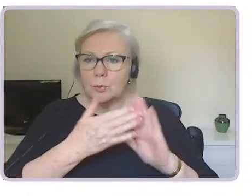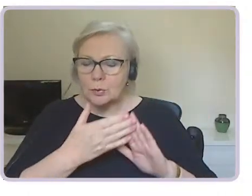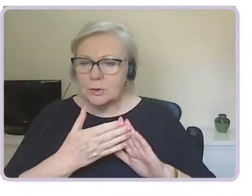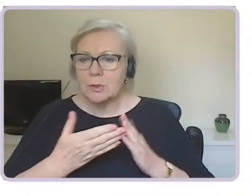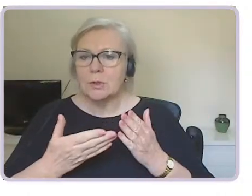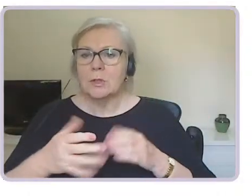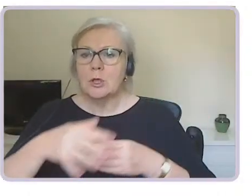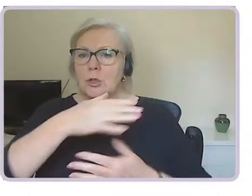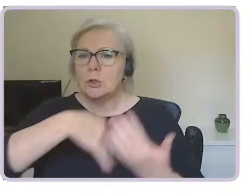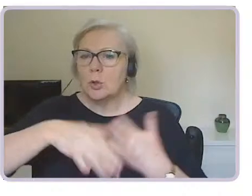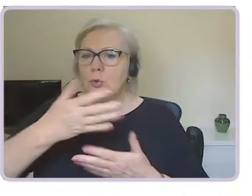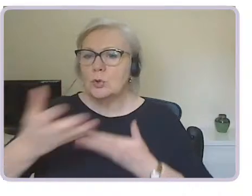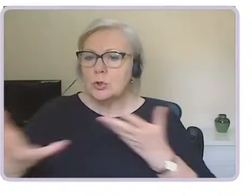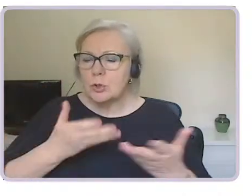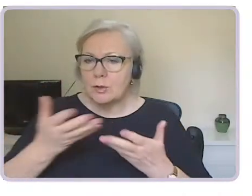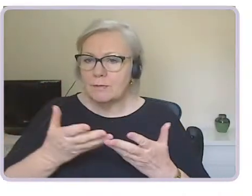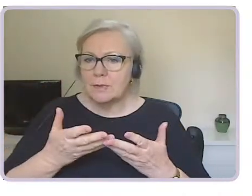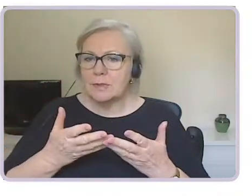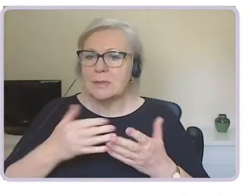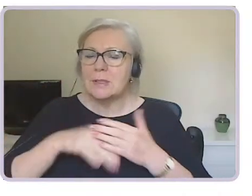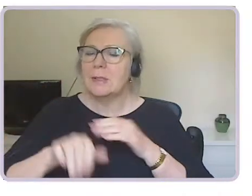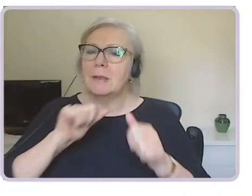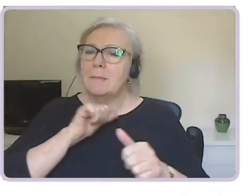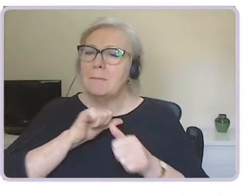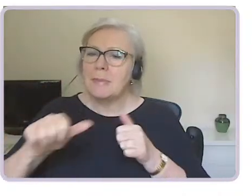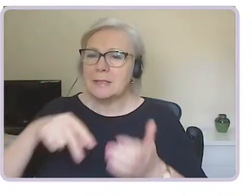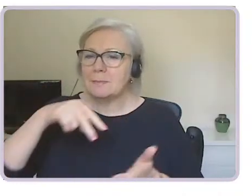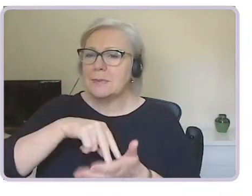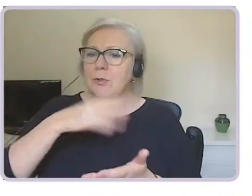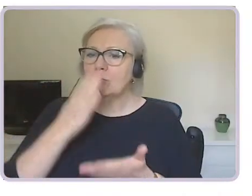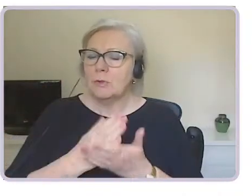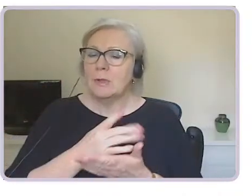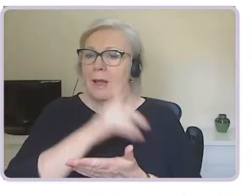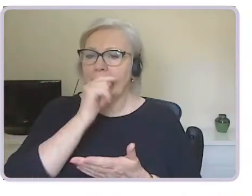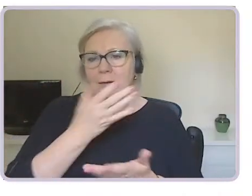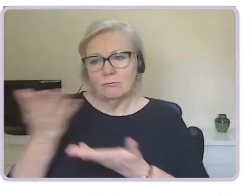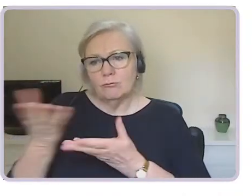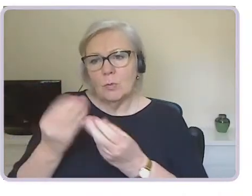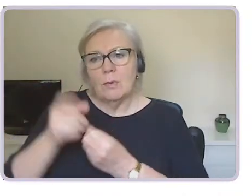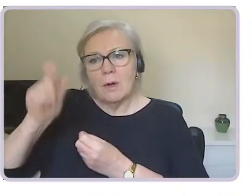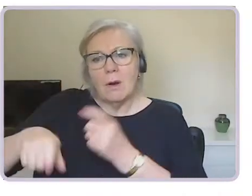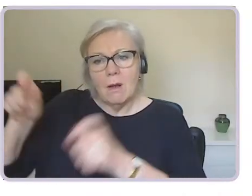are often in the best position to have conversations with their client, or